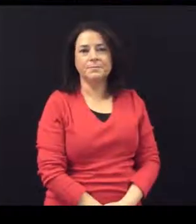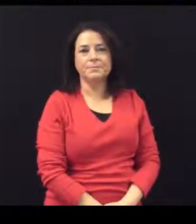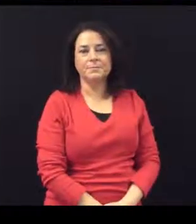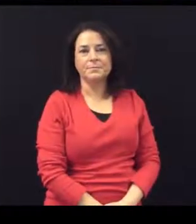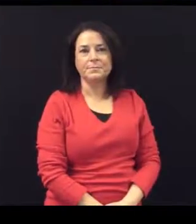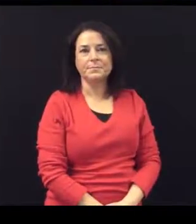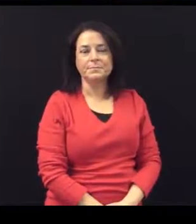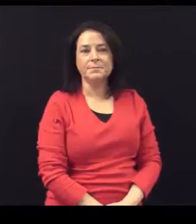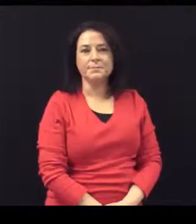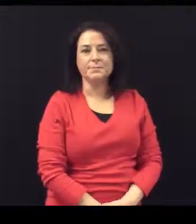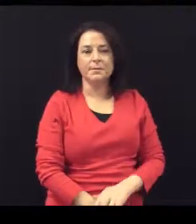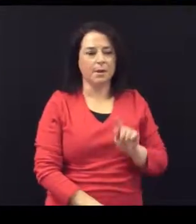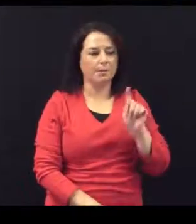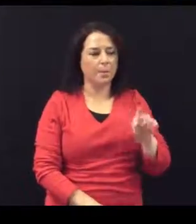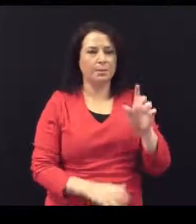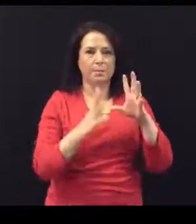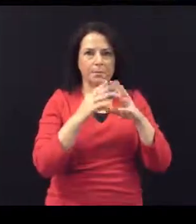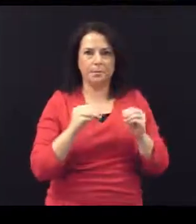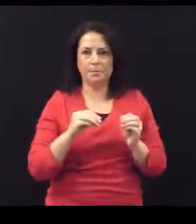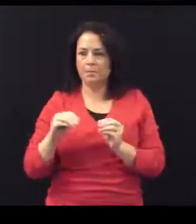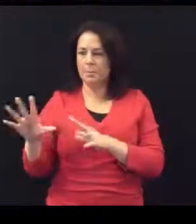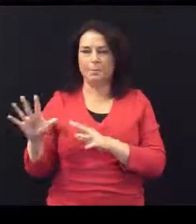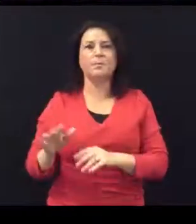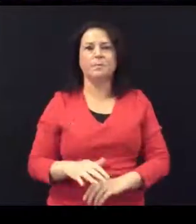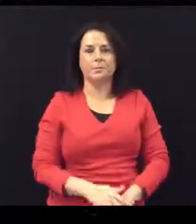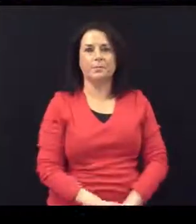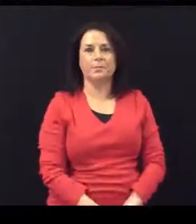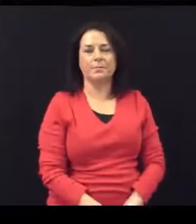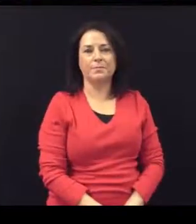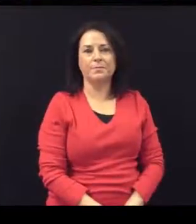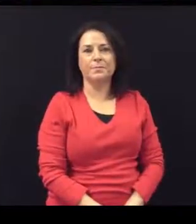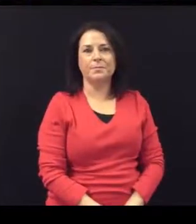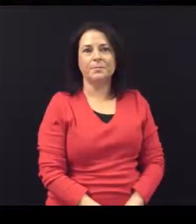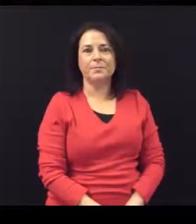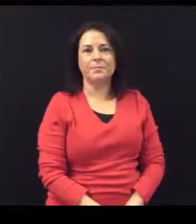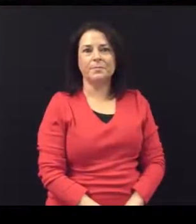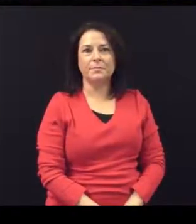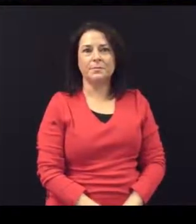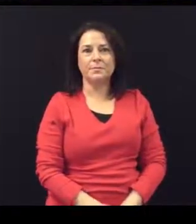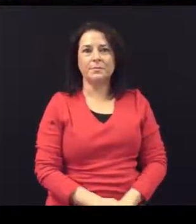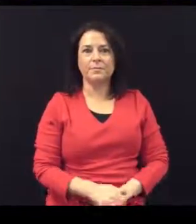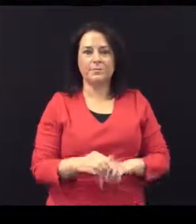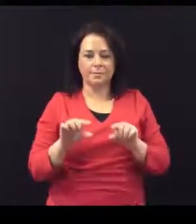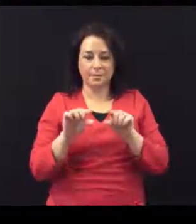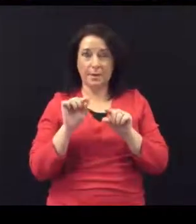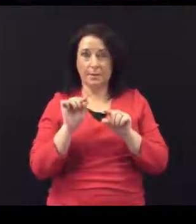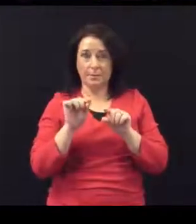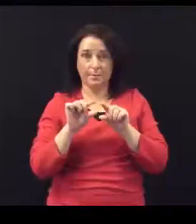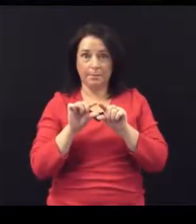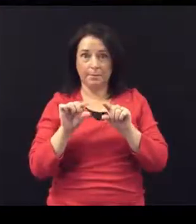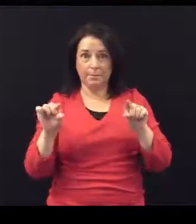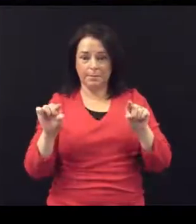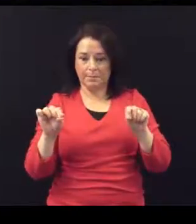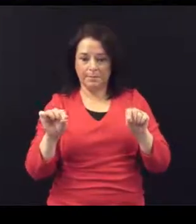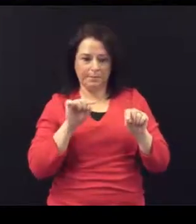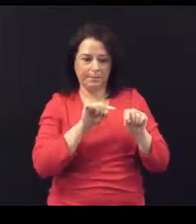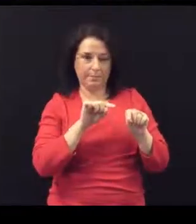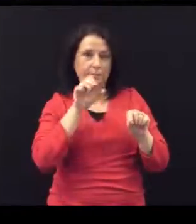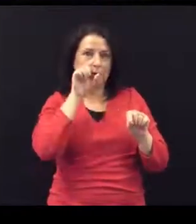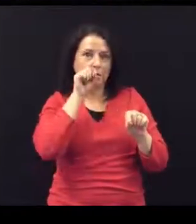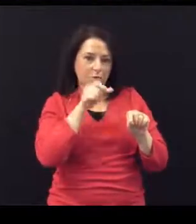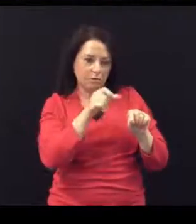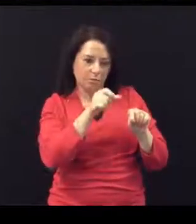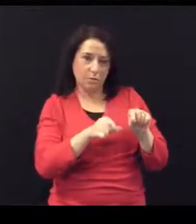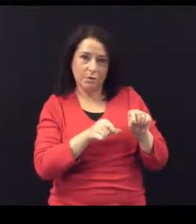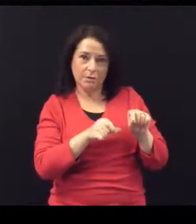app. Tapping anywhere back on the map hides the pin information. Tapping back on the pin, you'll see an orange person button